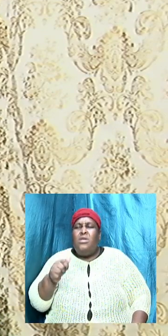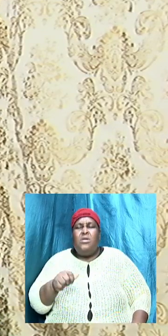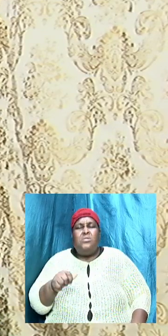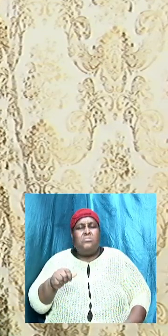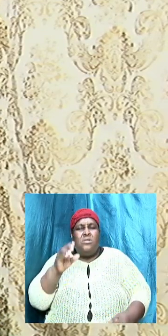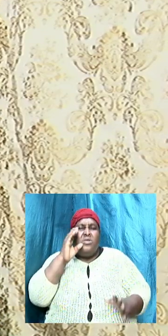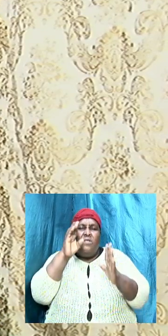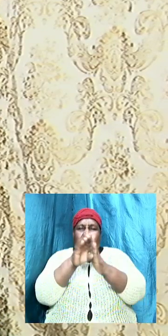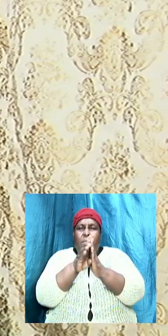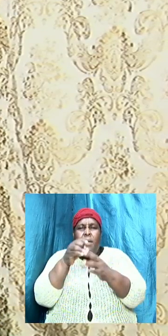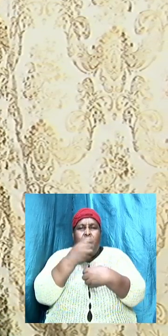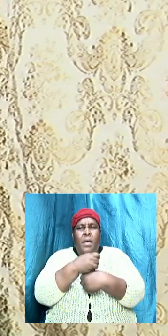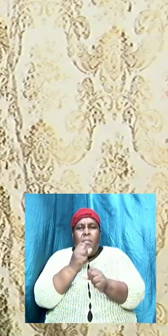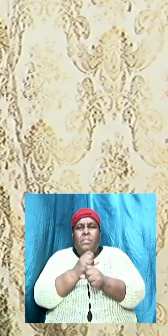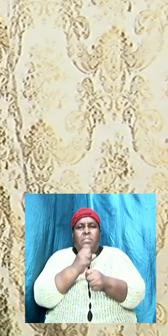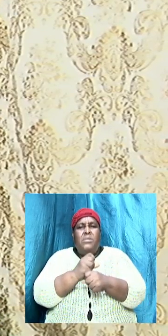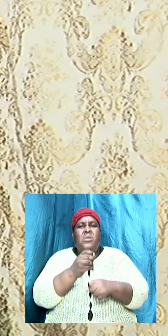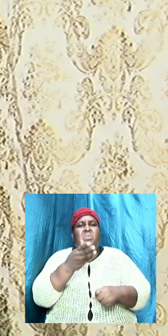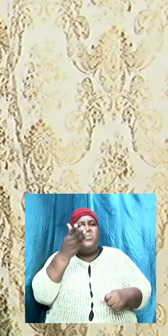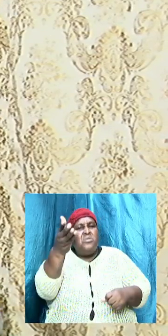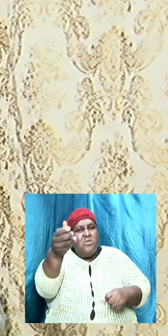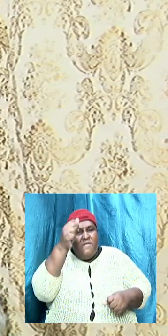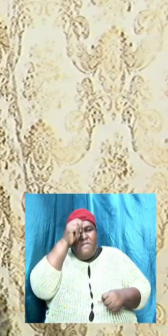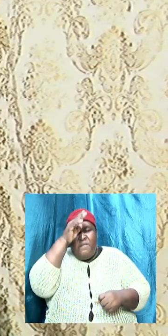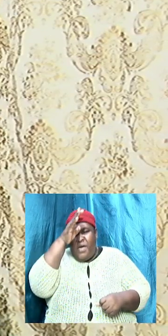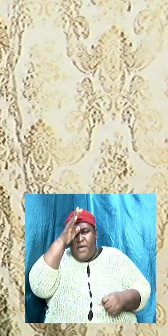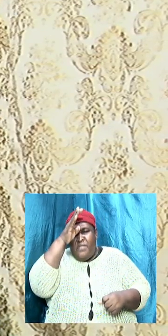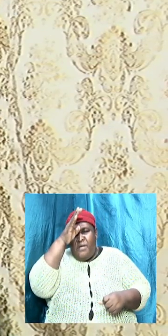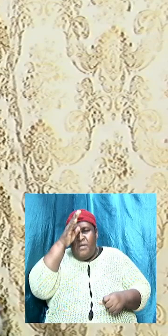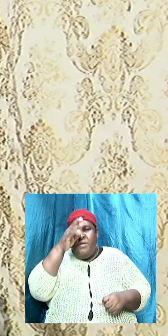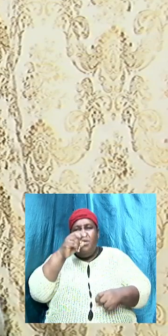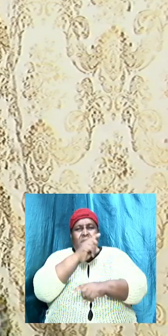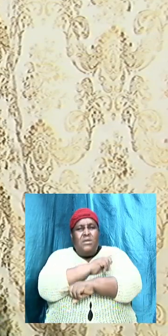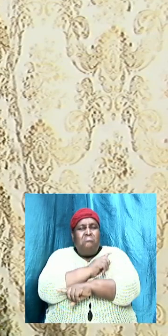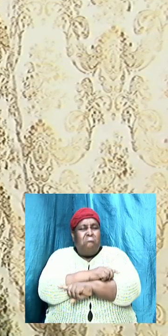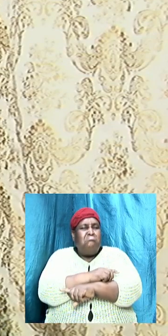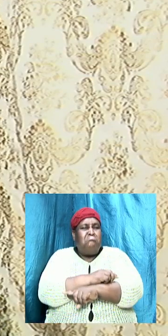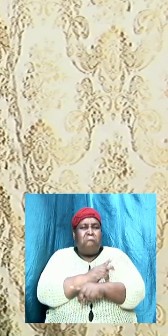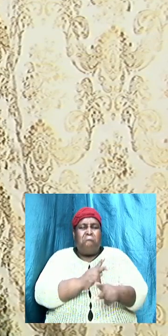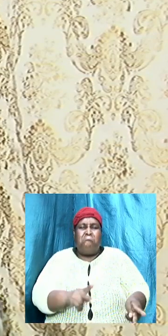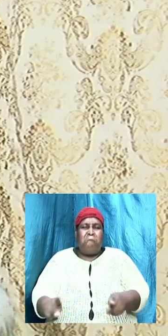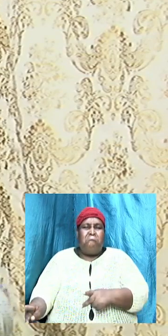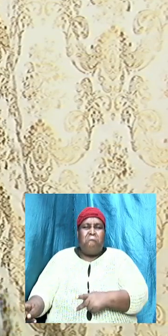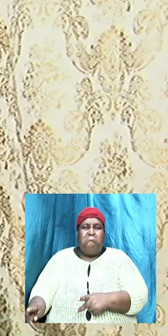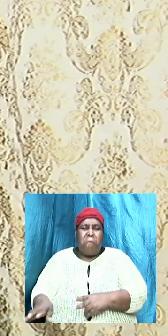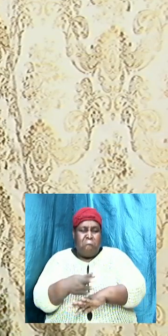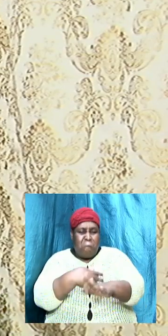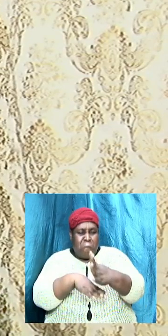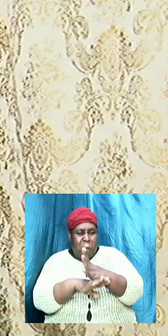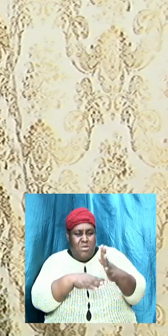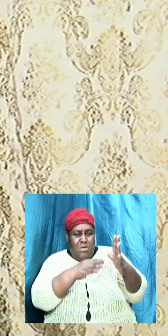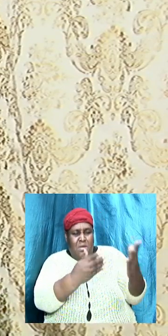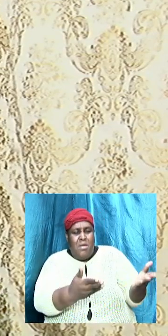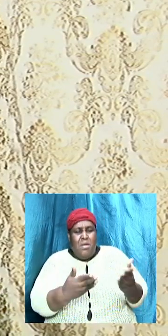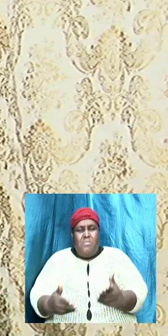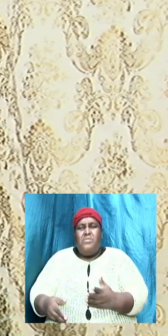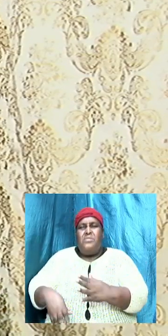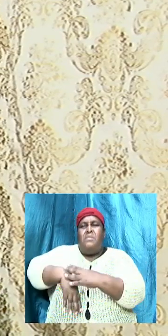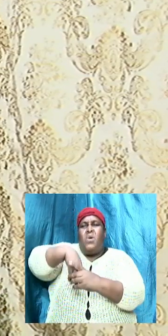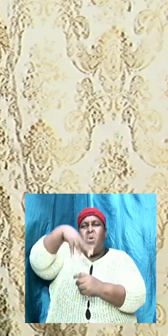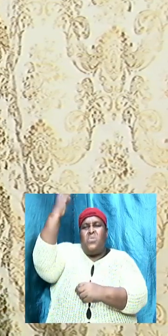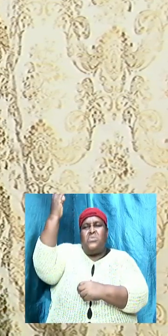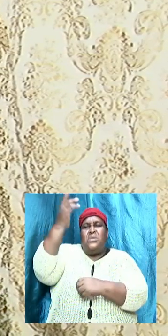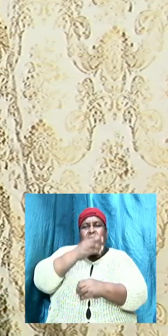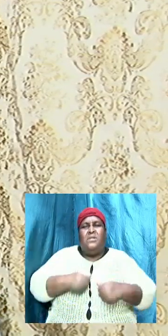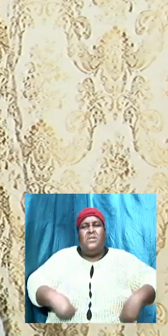fathers, when in the day that I took them by the hand to bring them out of the land of